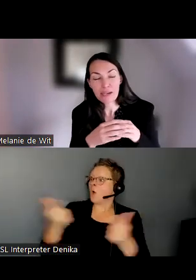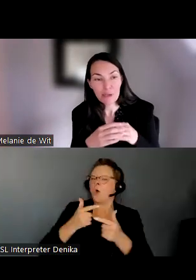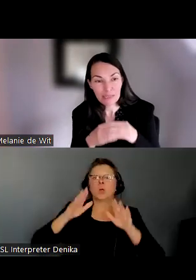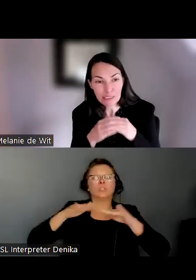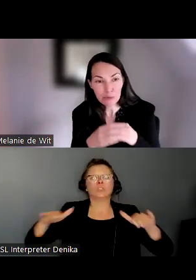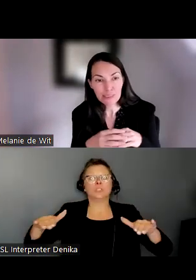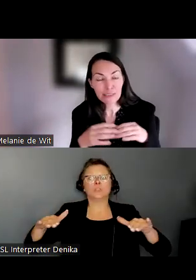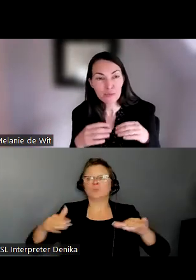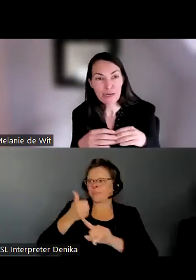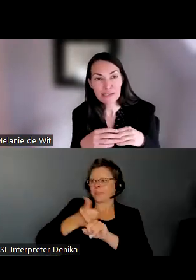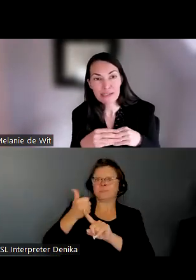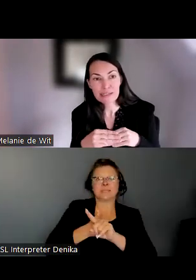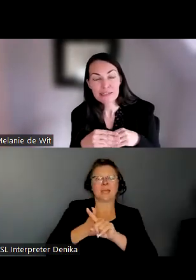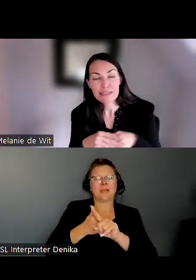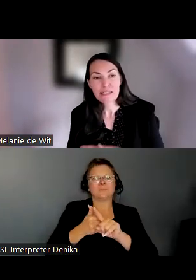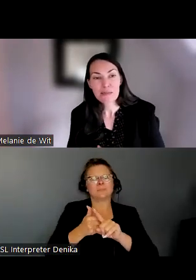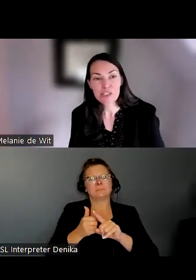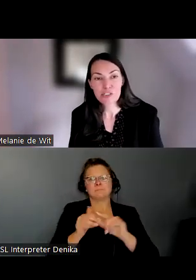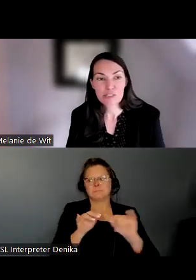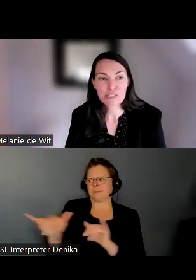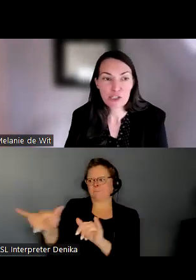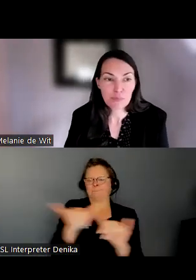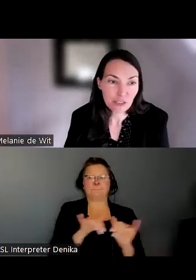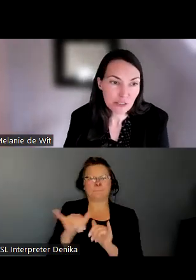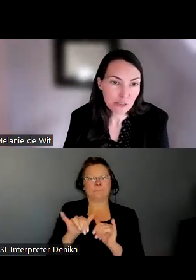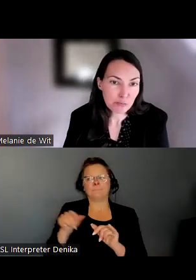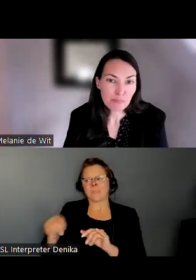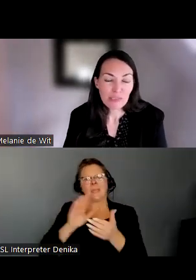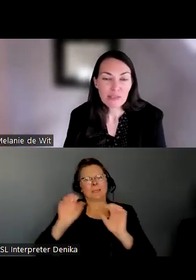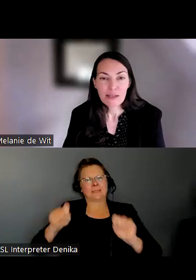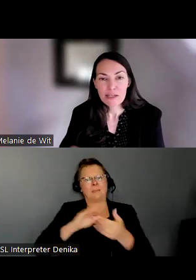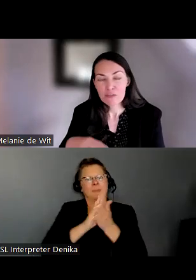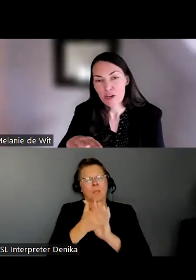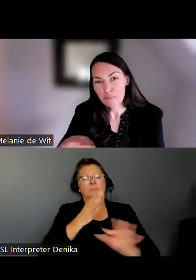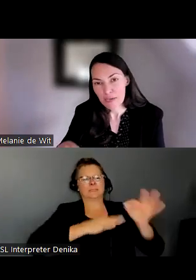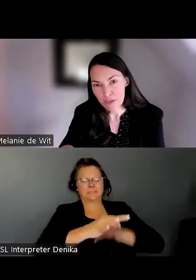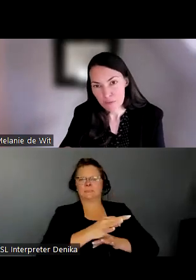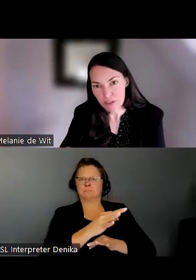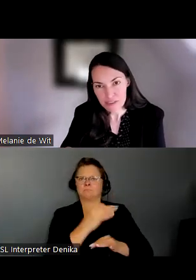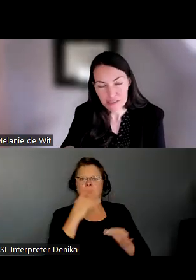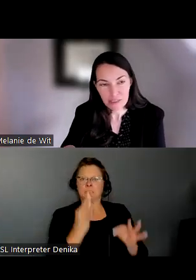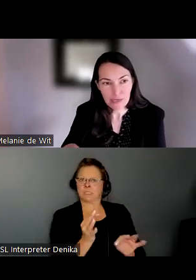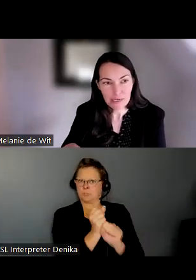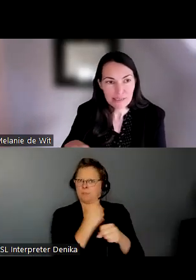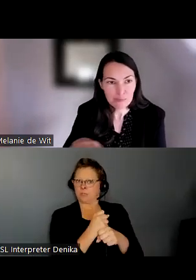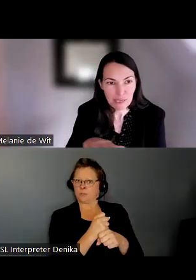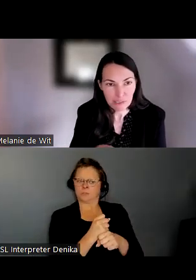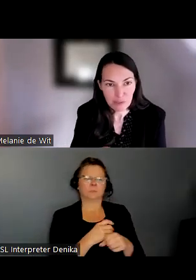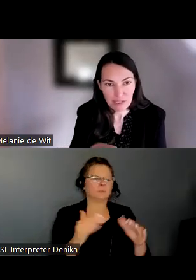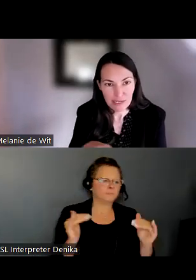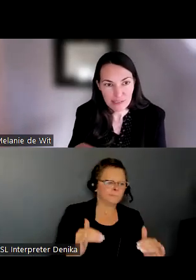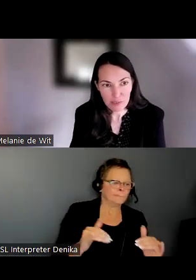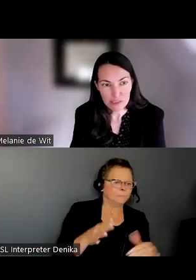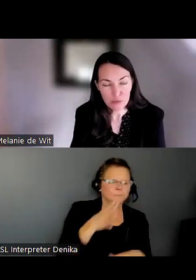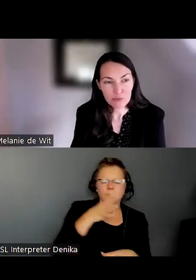then become equally ranking substitute decision makers. And then you've got parent with custody rights, parent